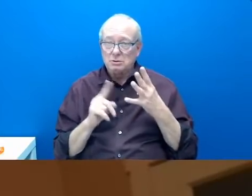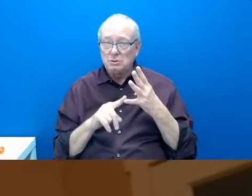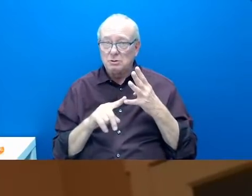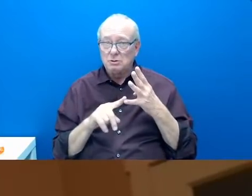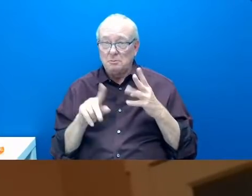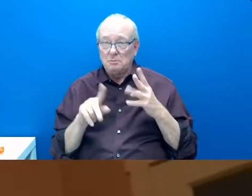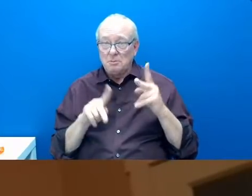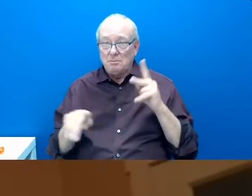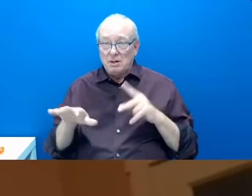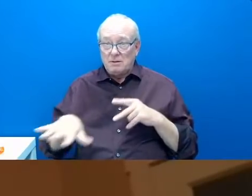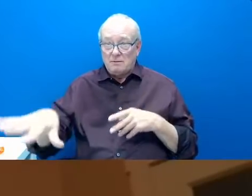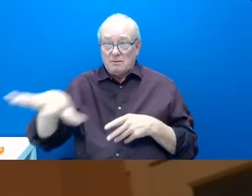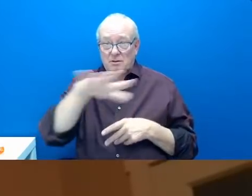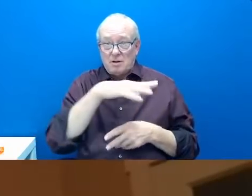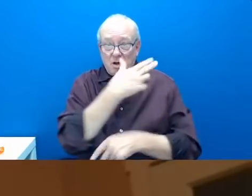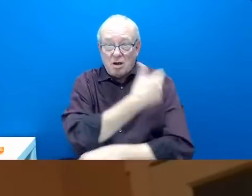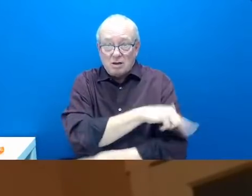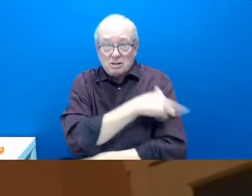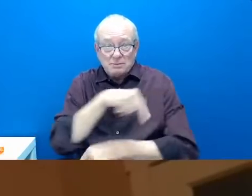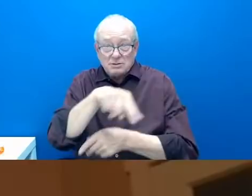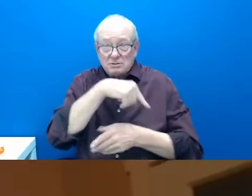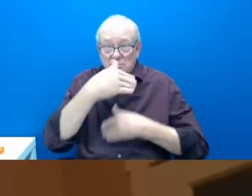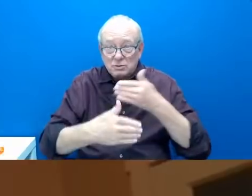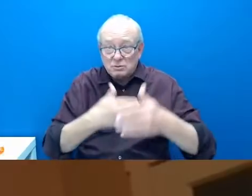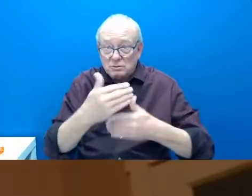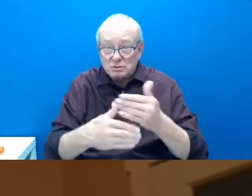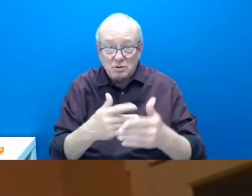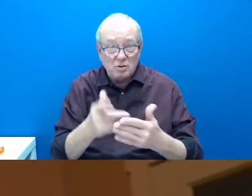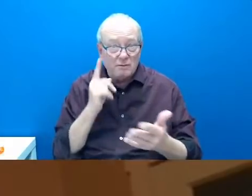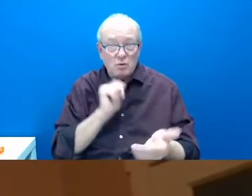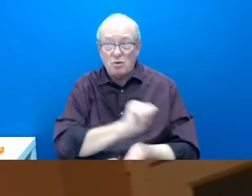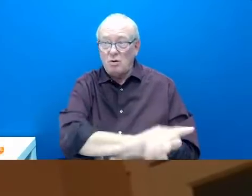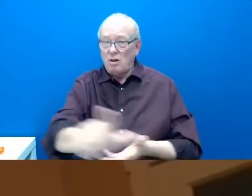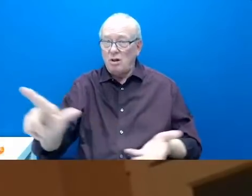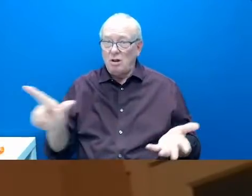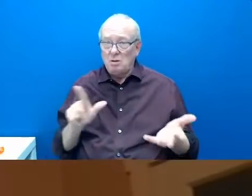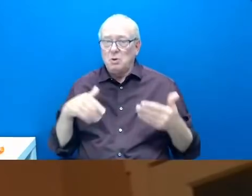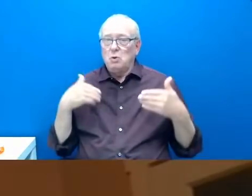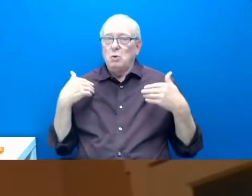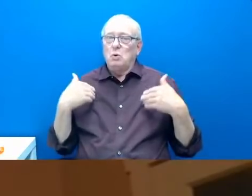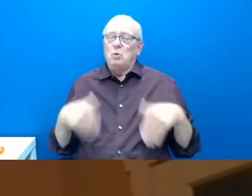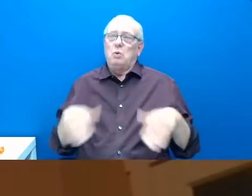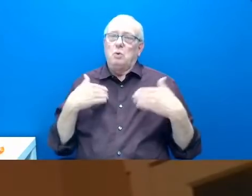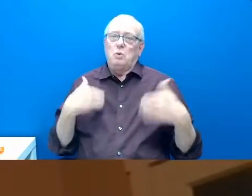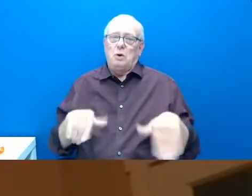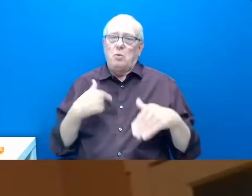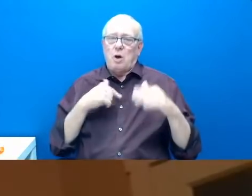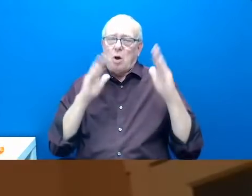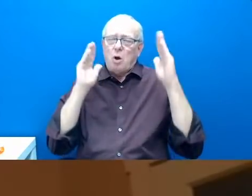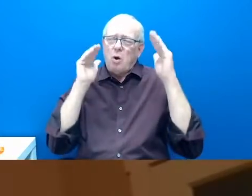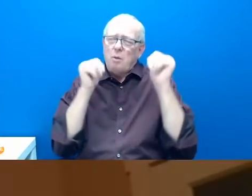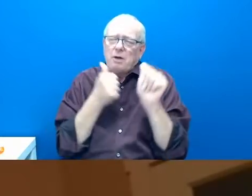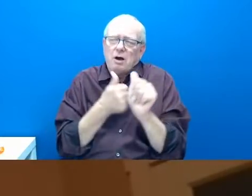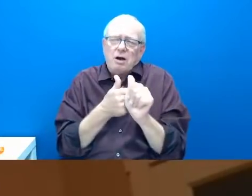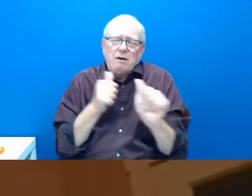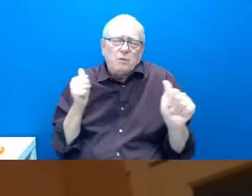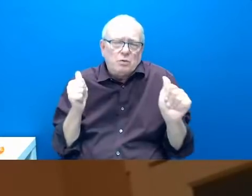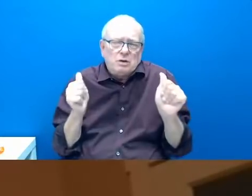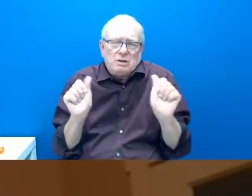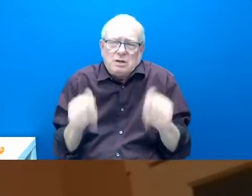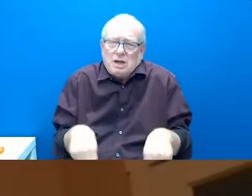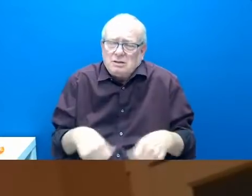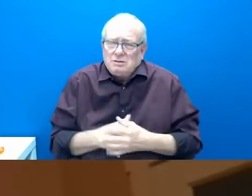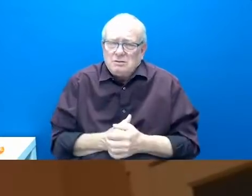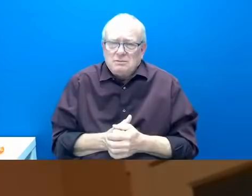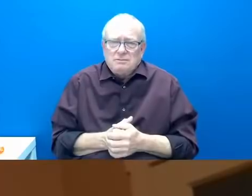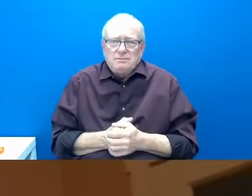hospital that is involved in this process. So we certainly are very, very hopeful that we do not have to get to this protocol,